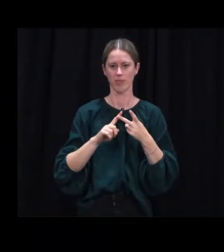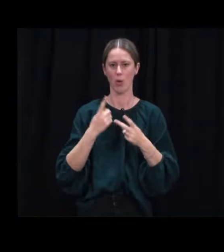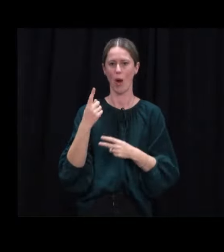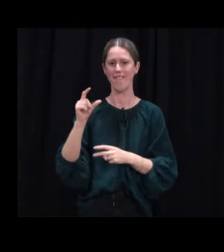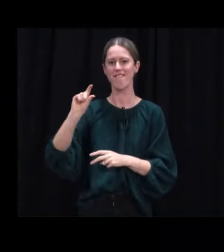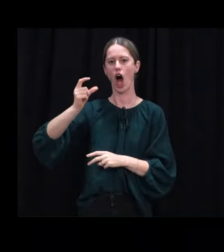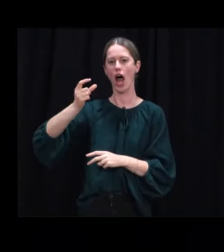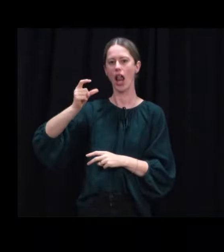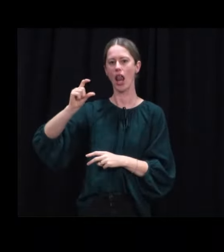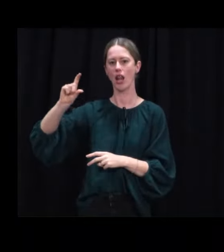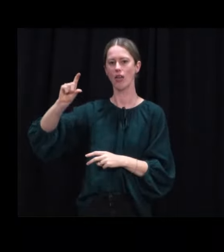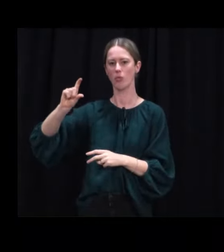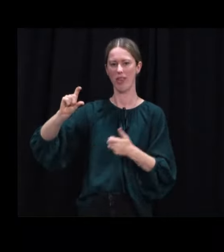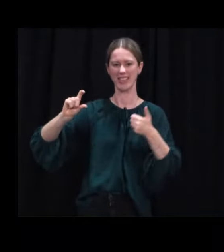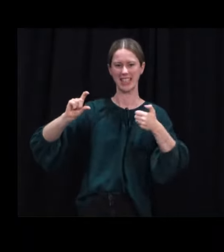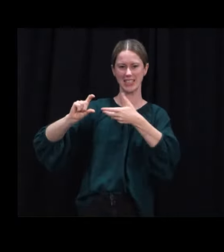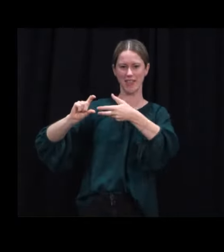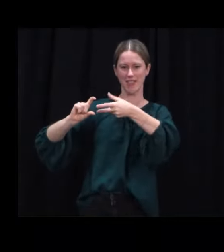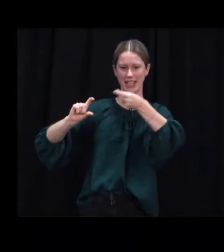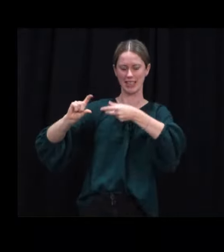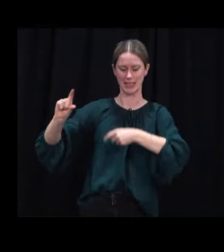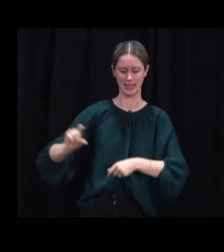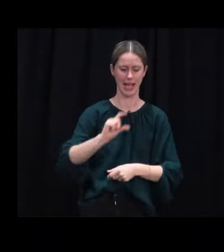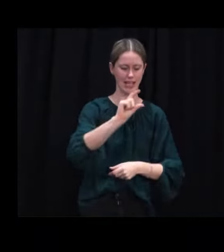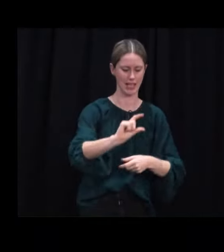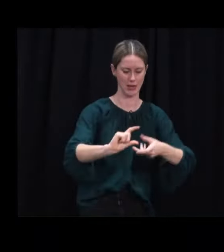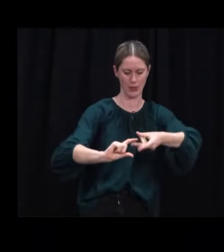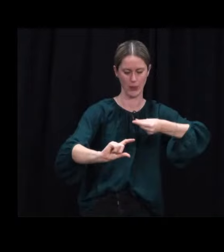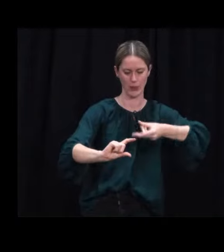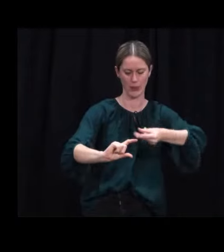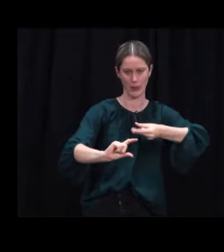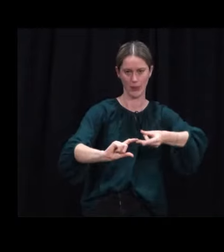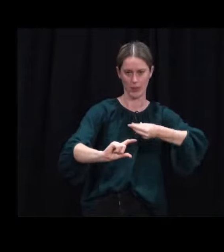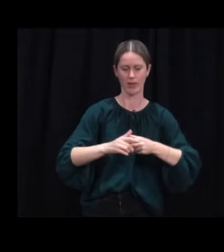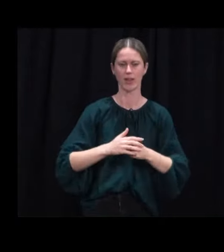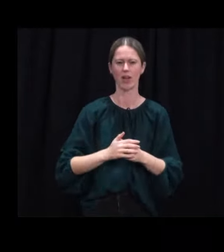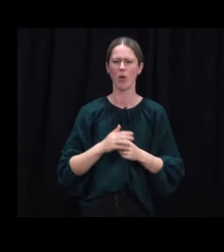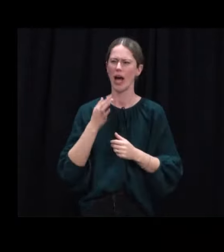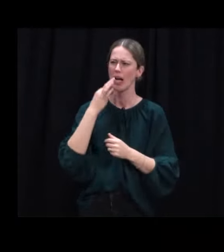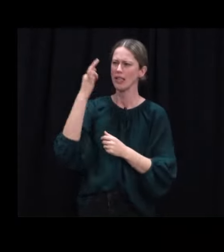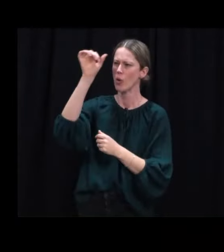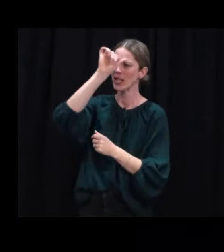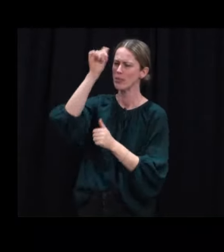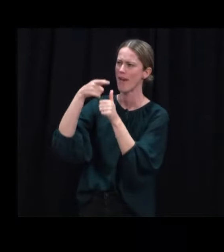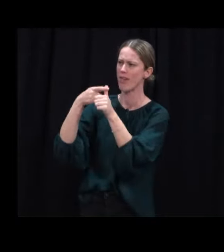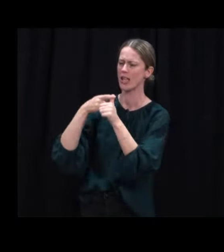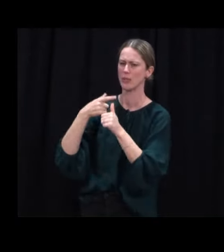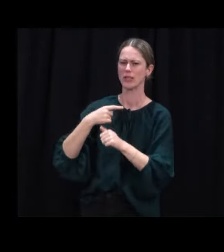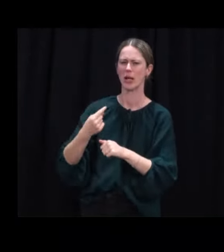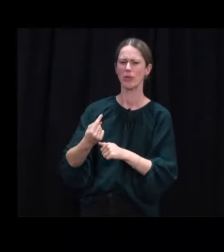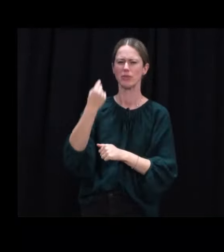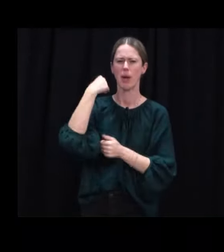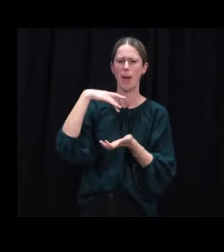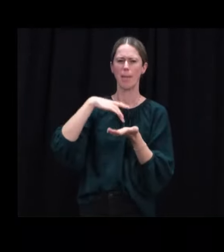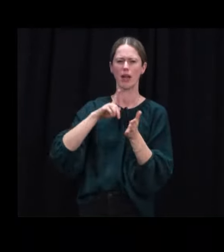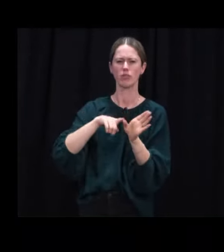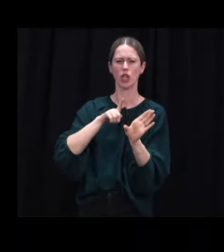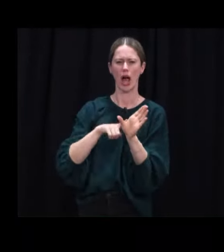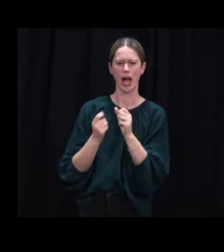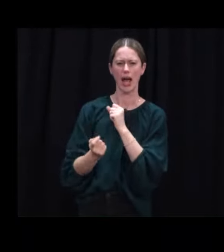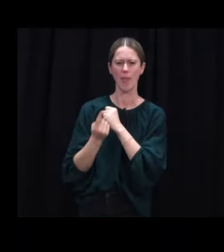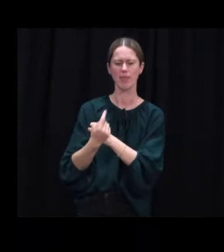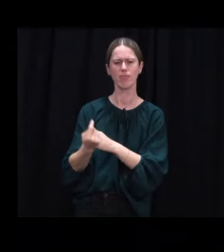for drawing up. We've been seeking expert advice on this because, recalling that this was mid-July that it happened,